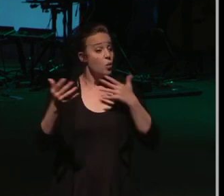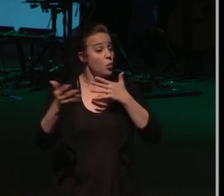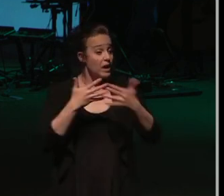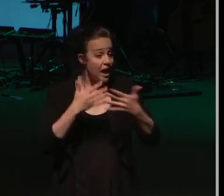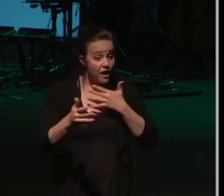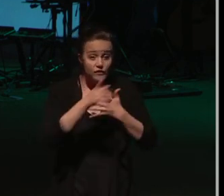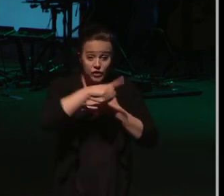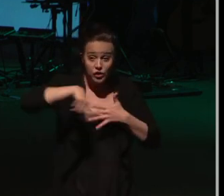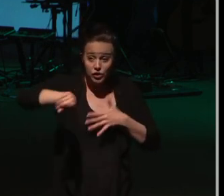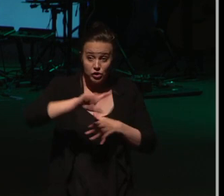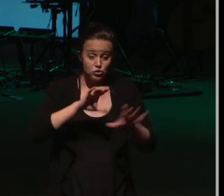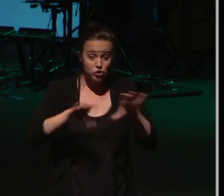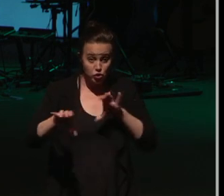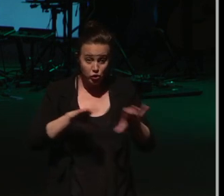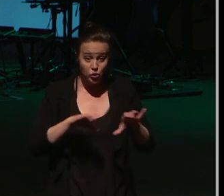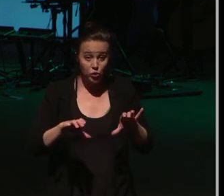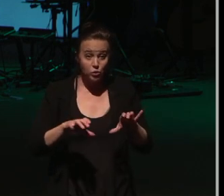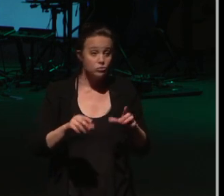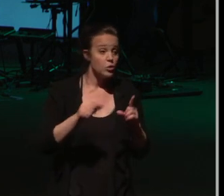deed,